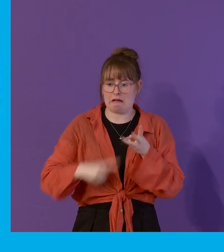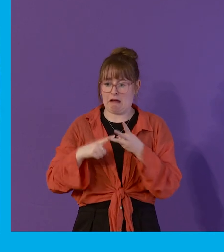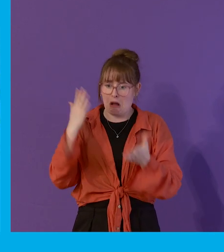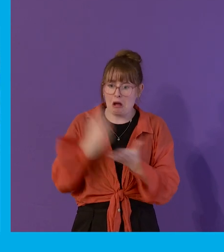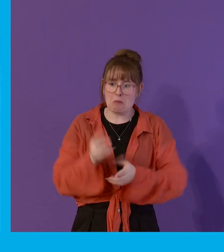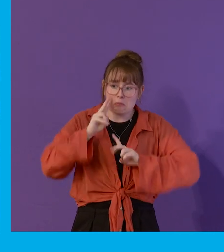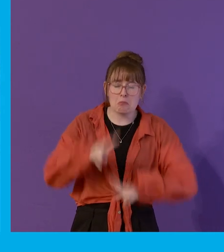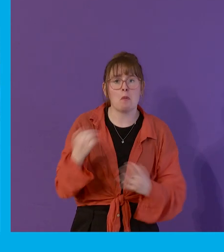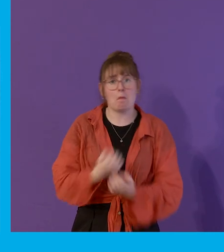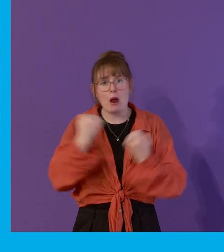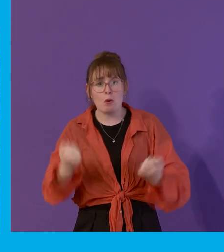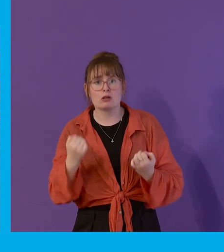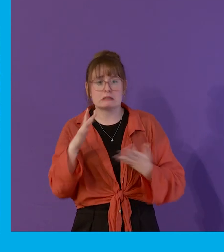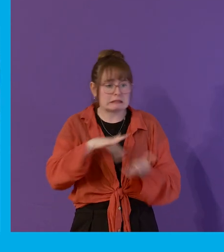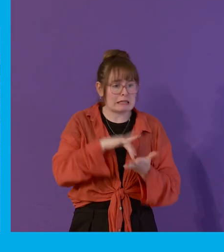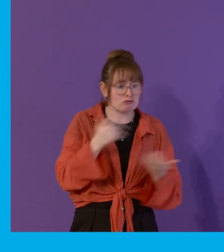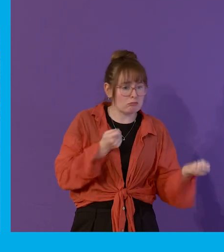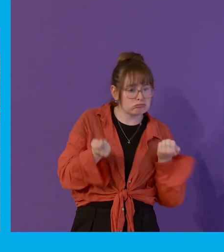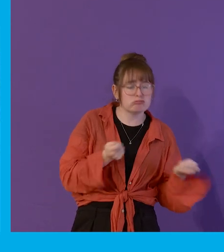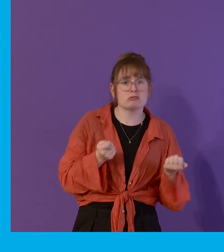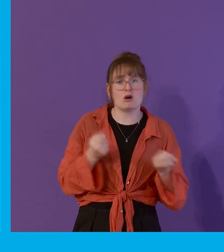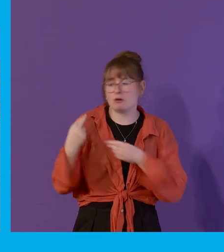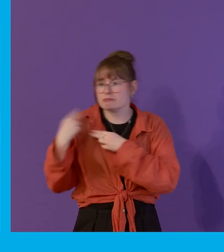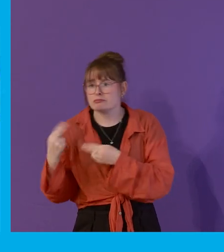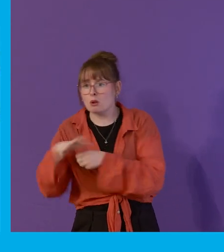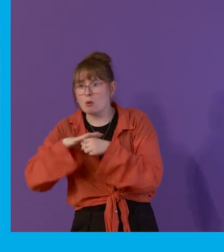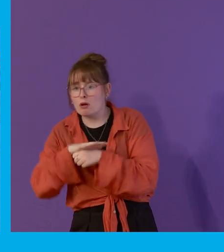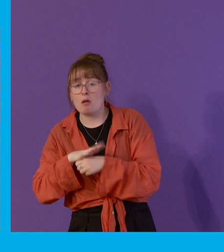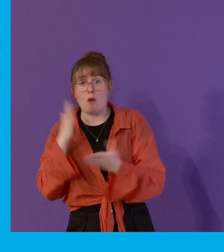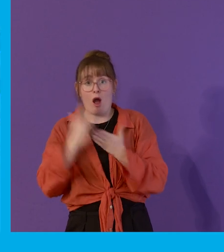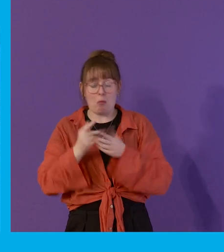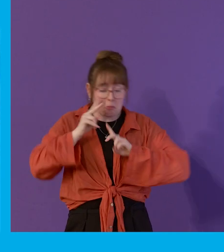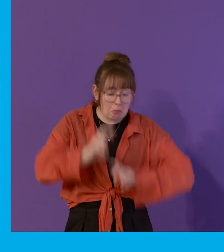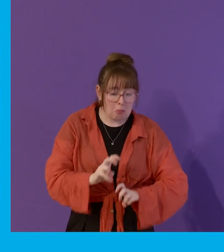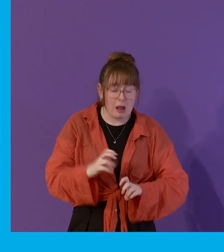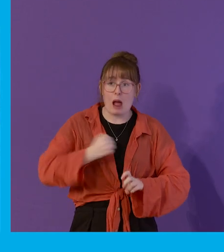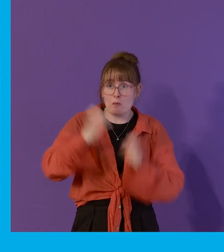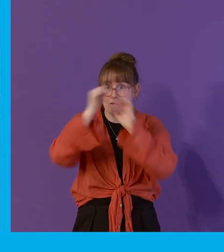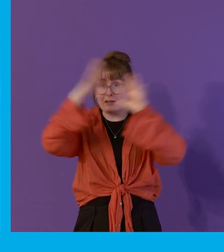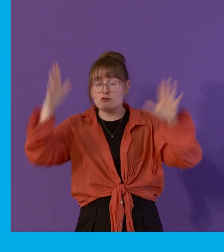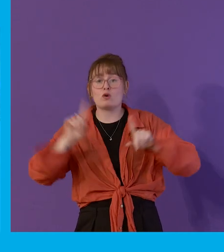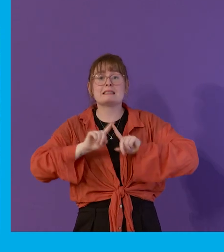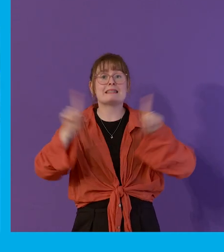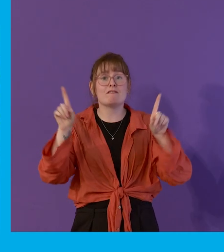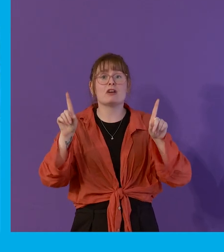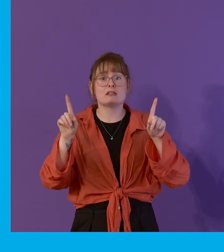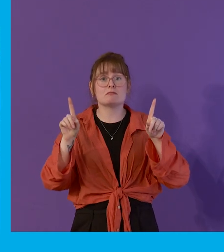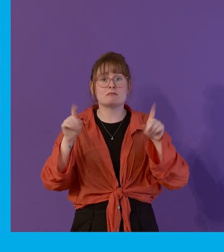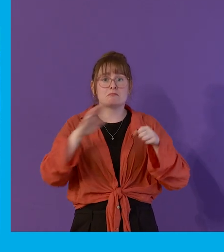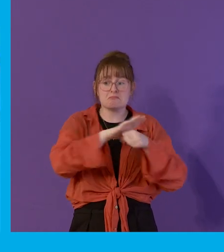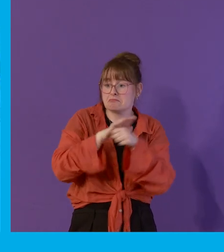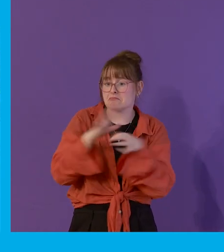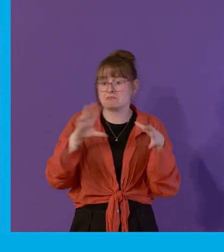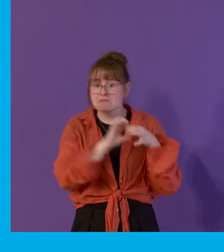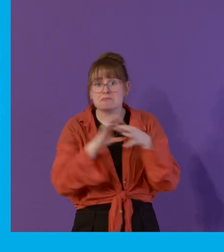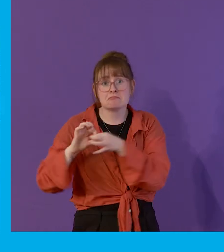of powers and where they sit. And going back to my point earlier, we've not meaningfully looked at what the vision of how the different aspects of our state interconnect. We've